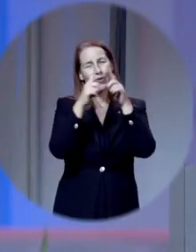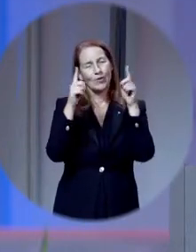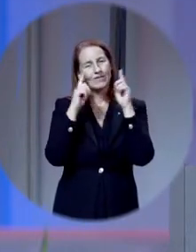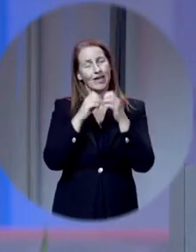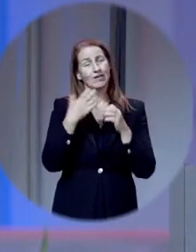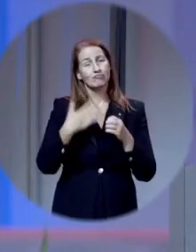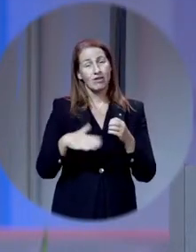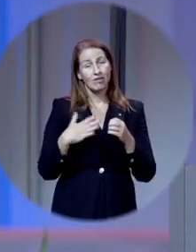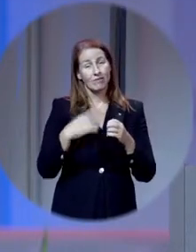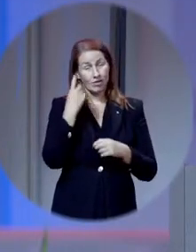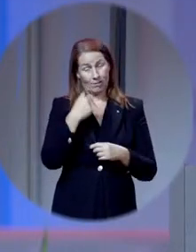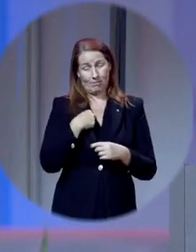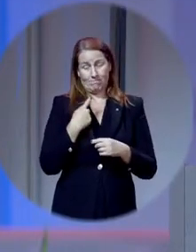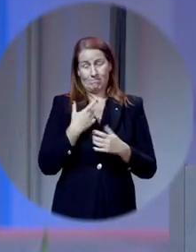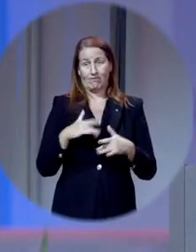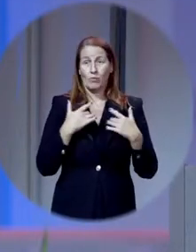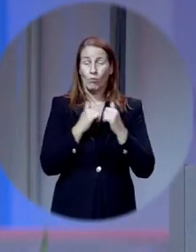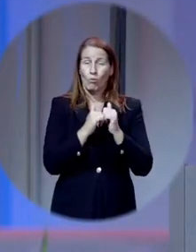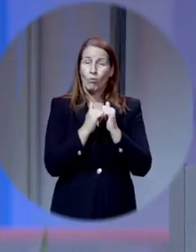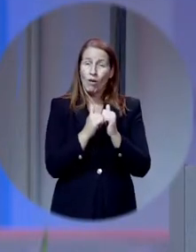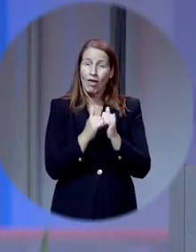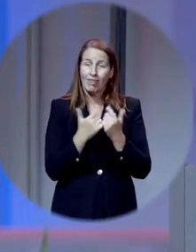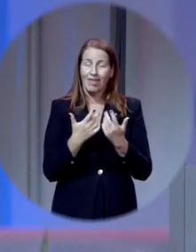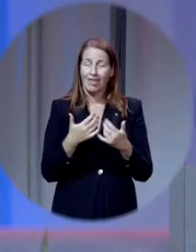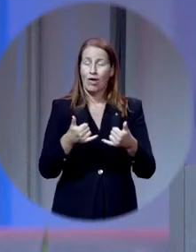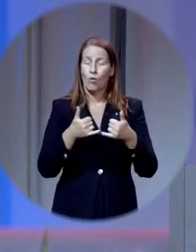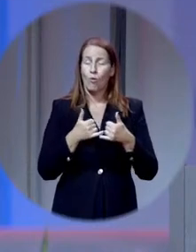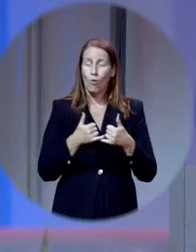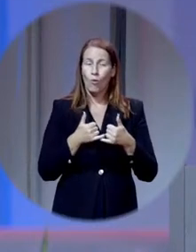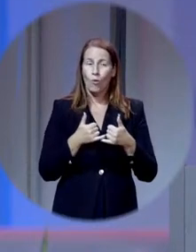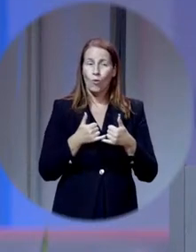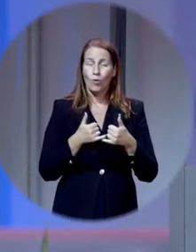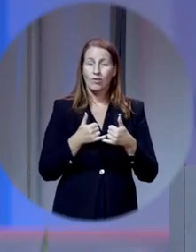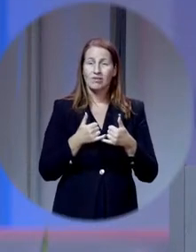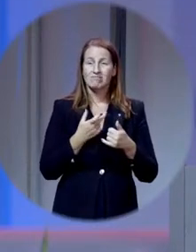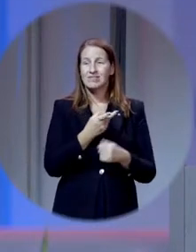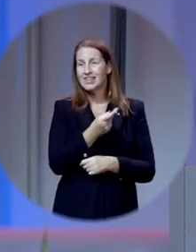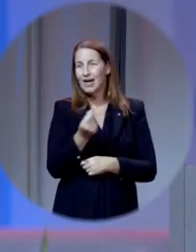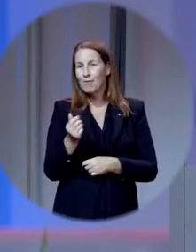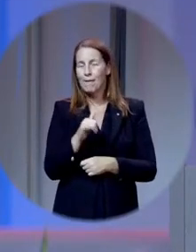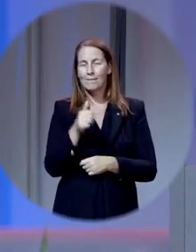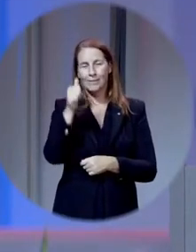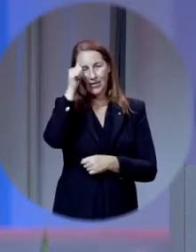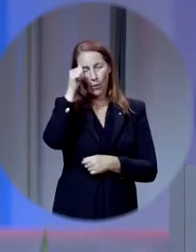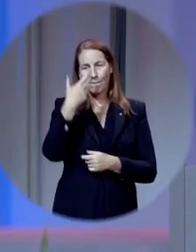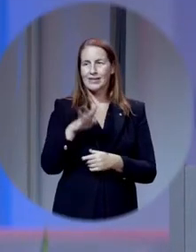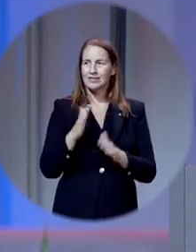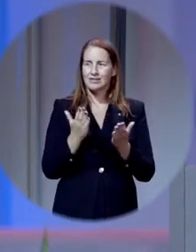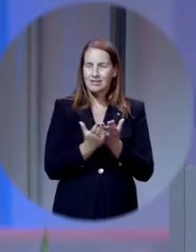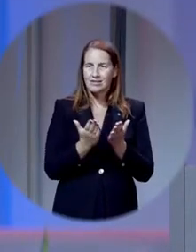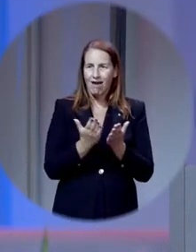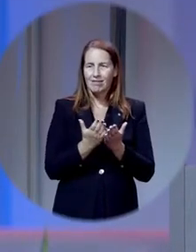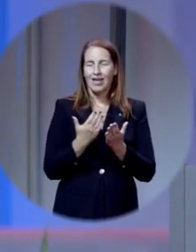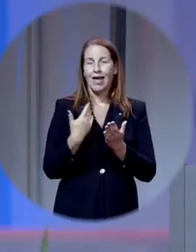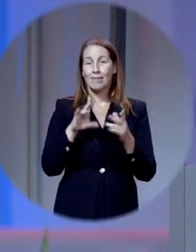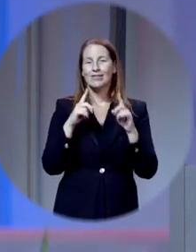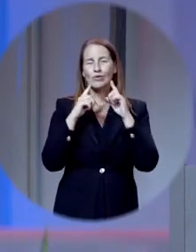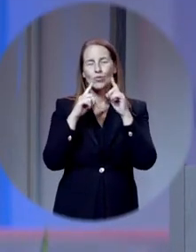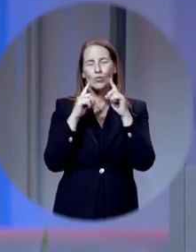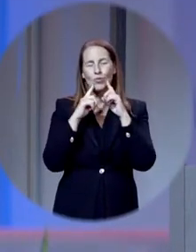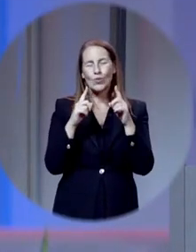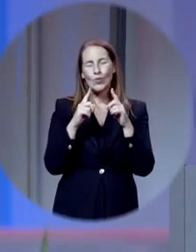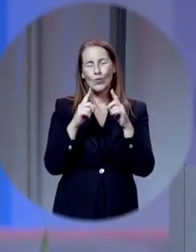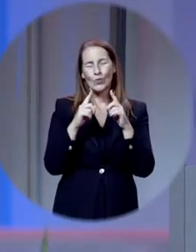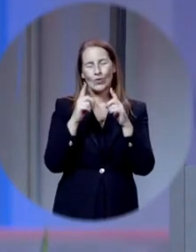for considering me worthy of such an award. As some people may know, I've both studied and taught at the university in photography. I